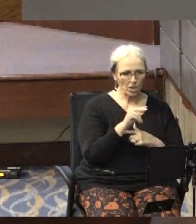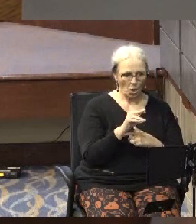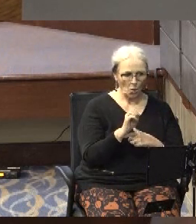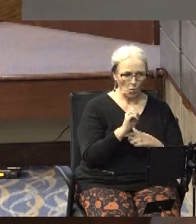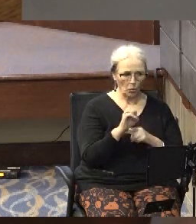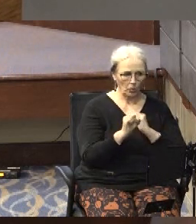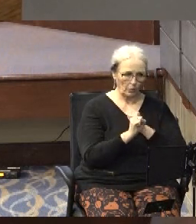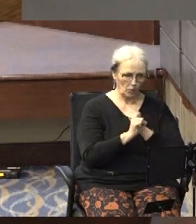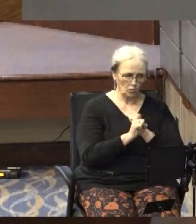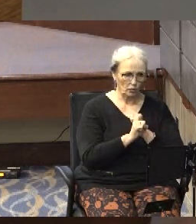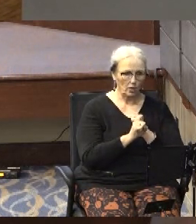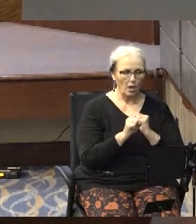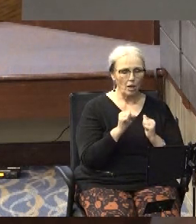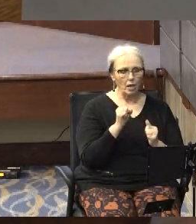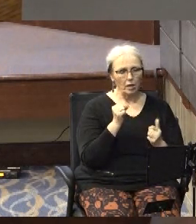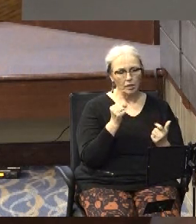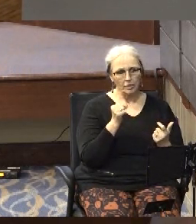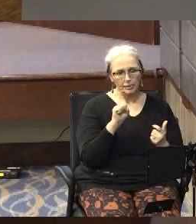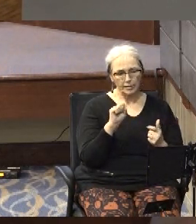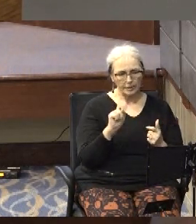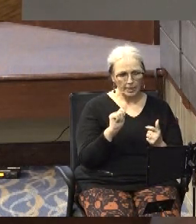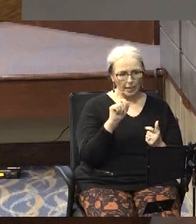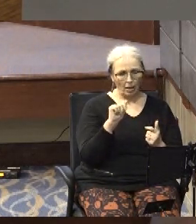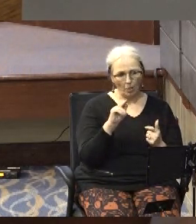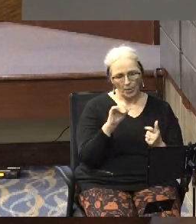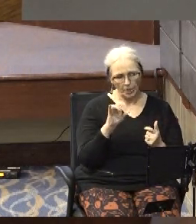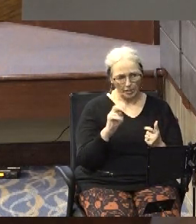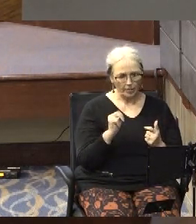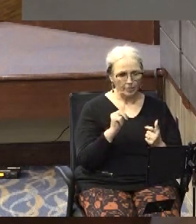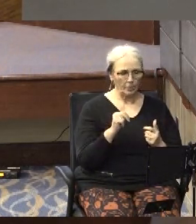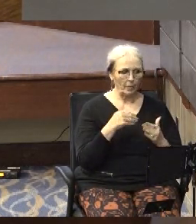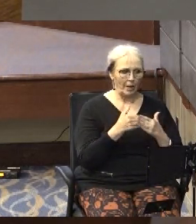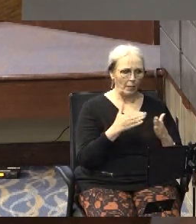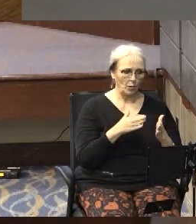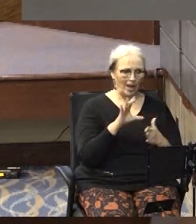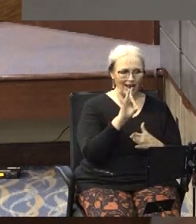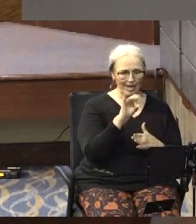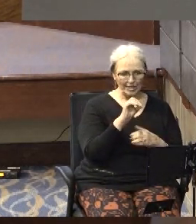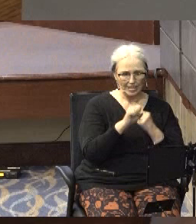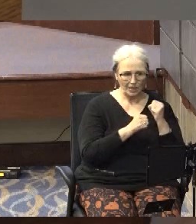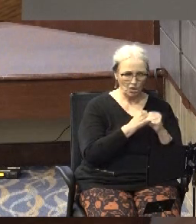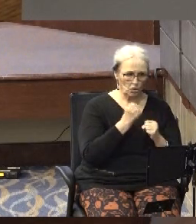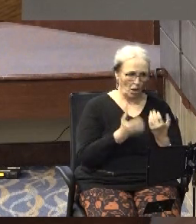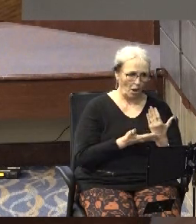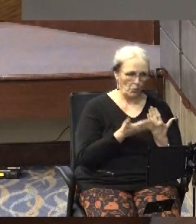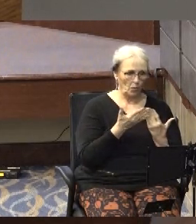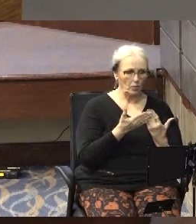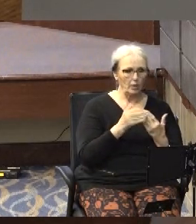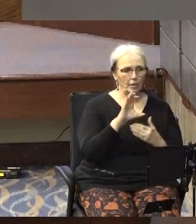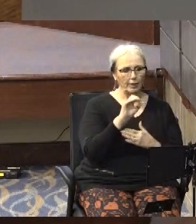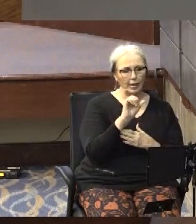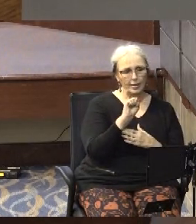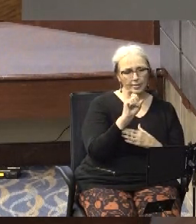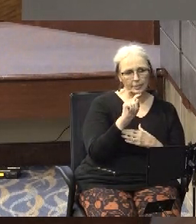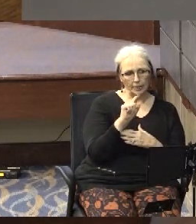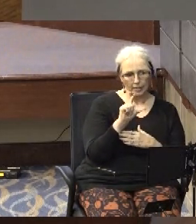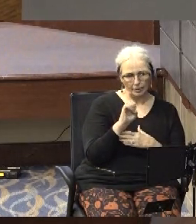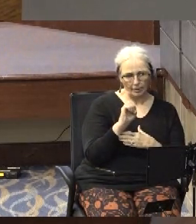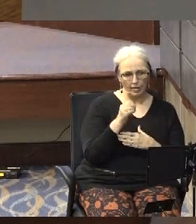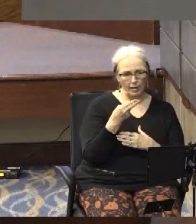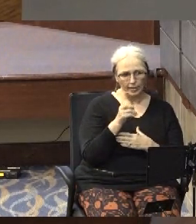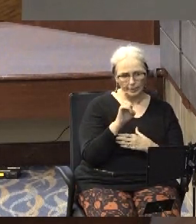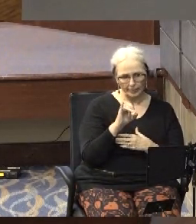commercial? And St. Albans has been in the neighborhood for 80 years, almost. Castle Heights was started in the 1930s,